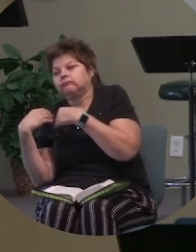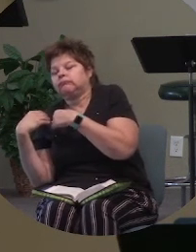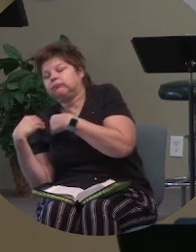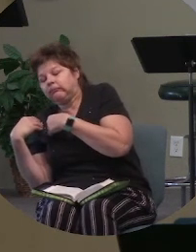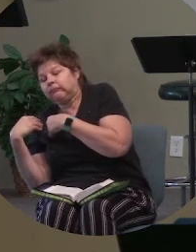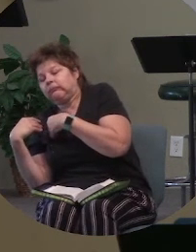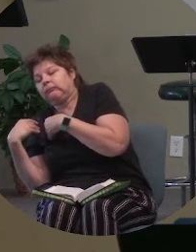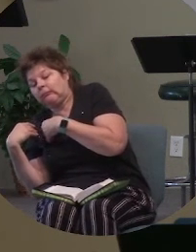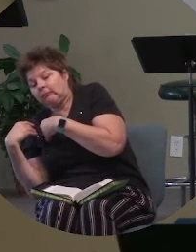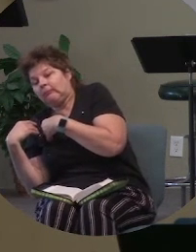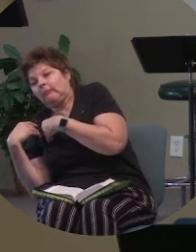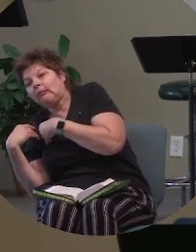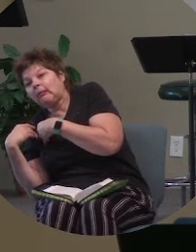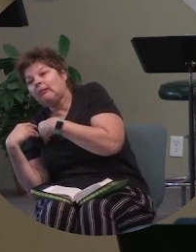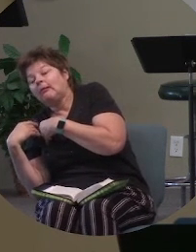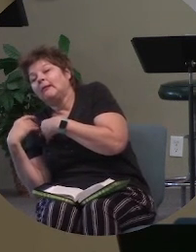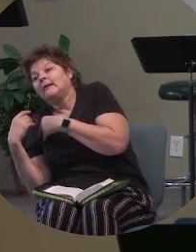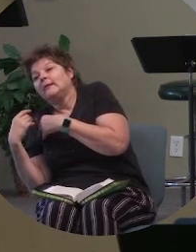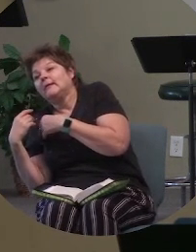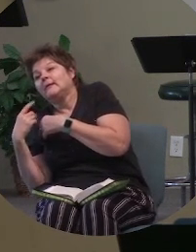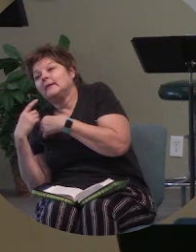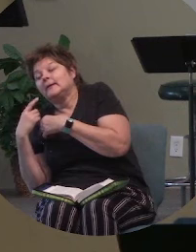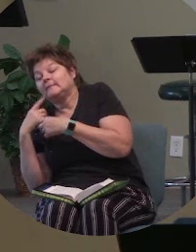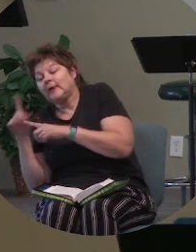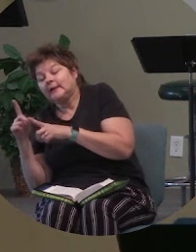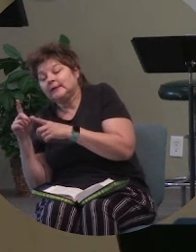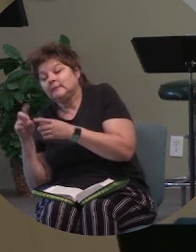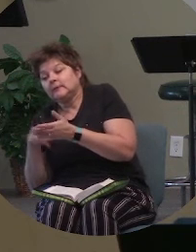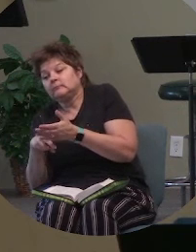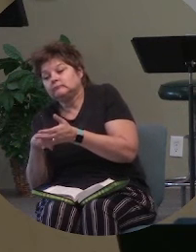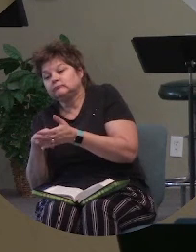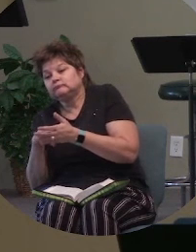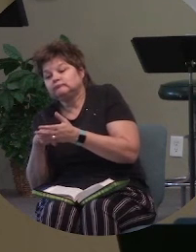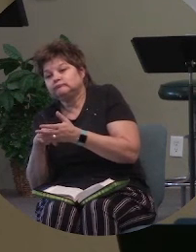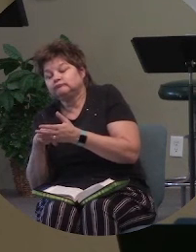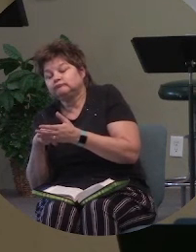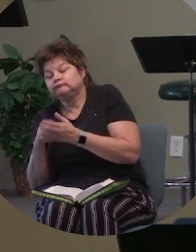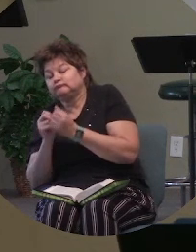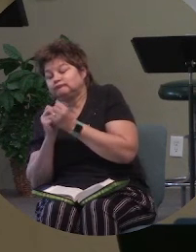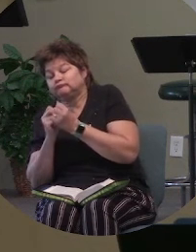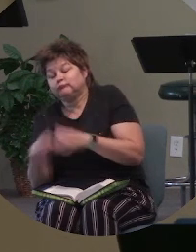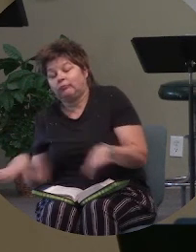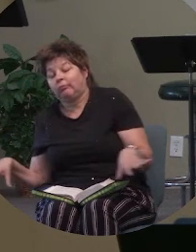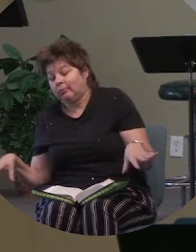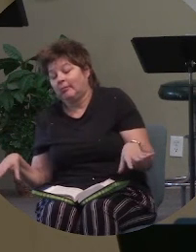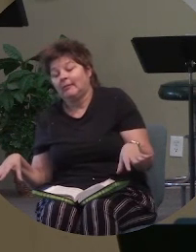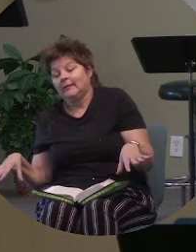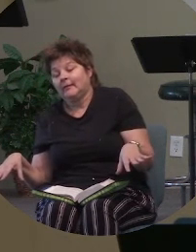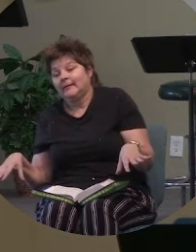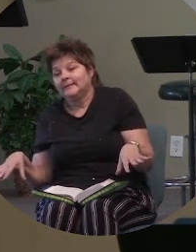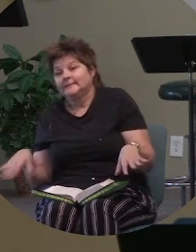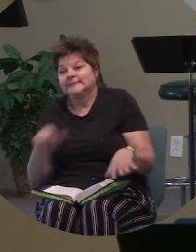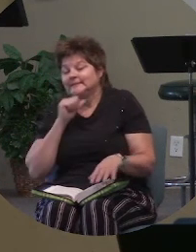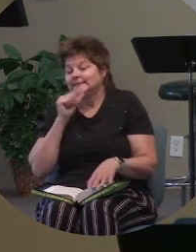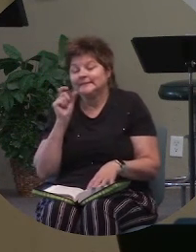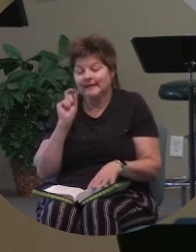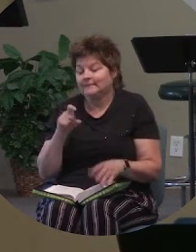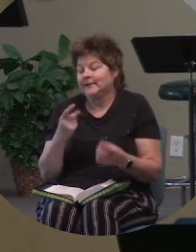heavier, and eventually we'll collapse. And he says, you don't have to.